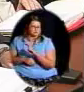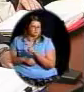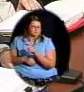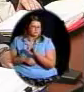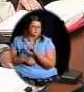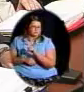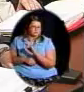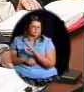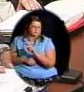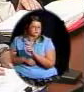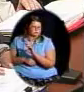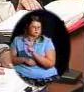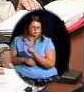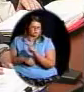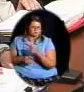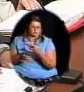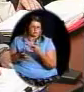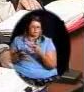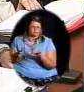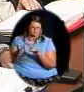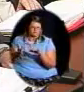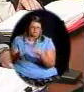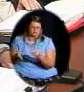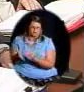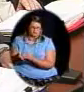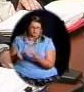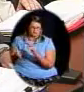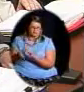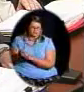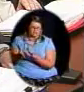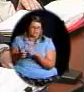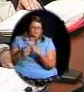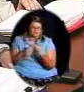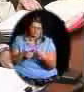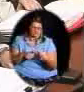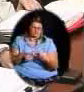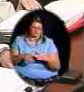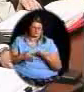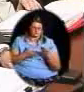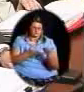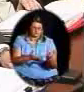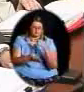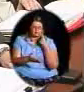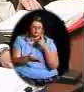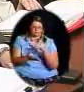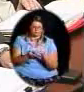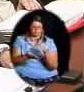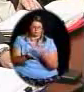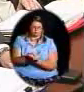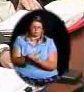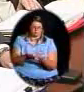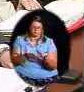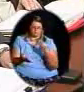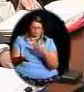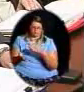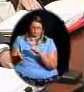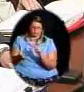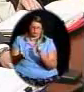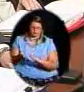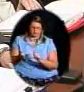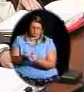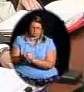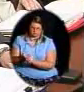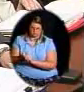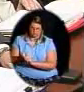once we all sign it, that's who it's submitted to and approved. Therefore, before you actually get to the signature stage, normally whoever initiates